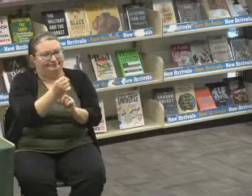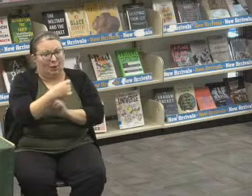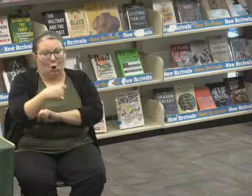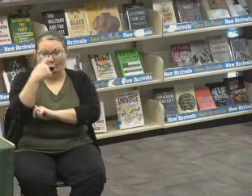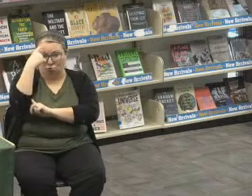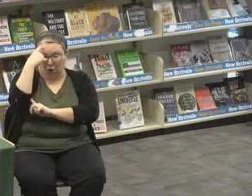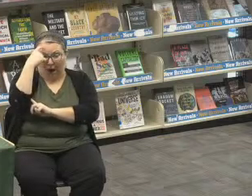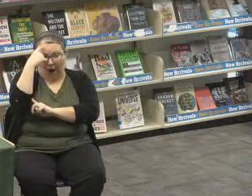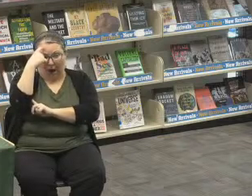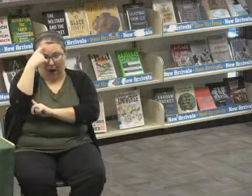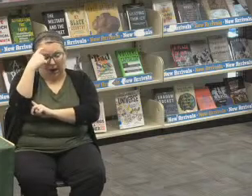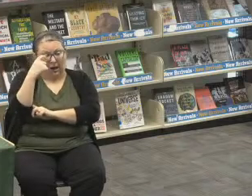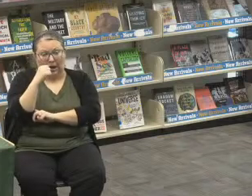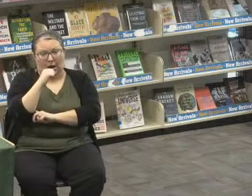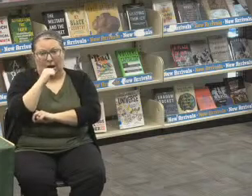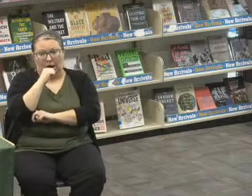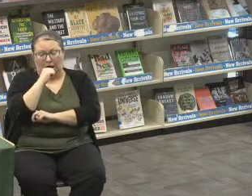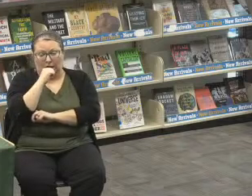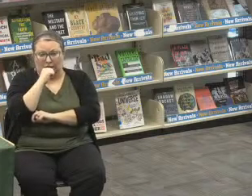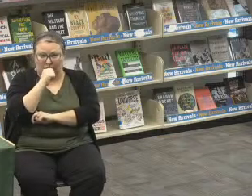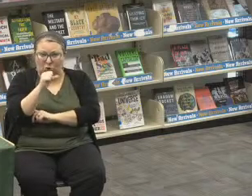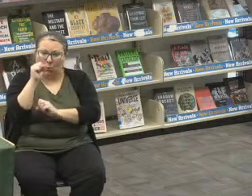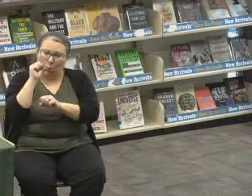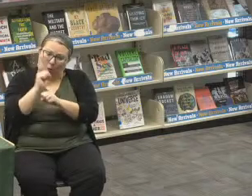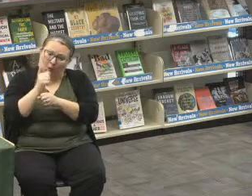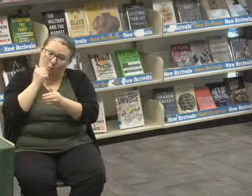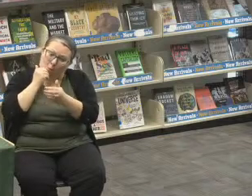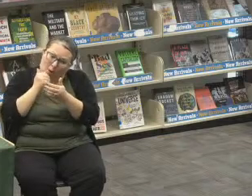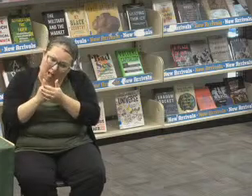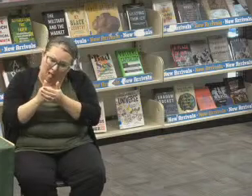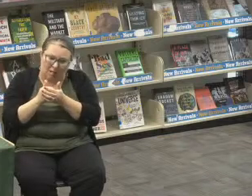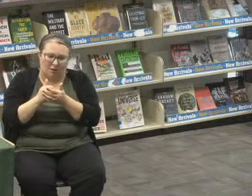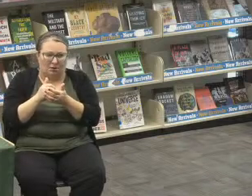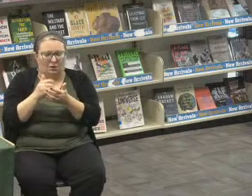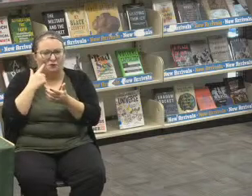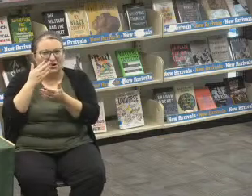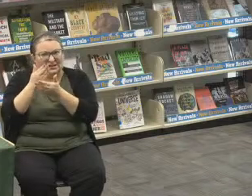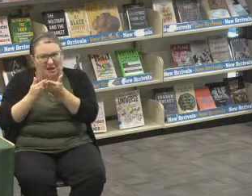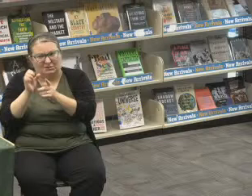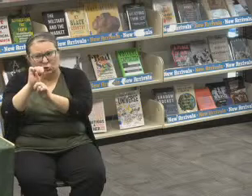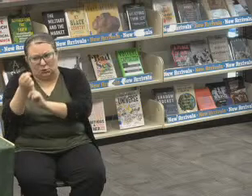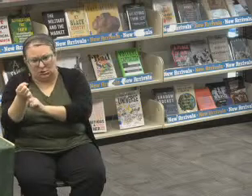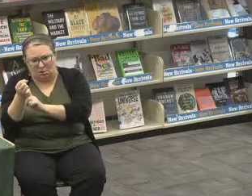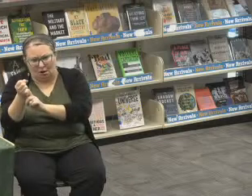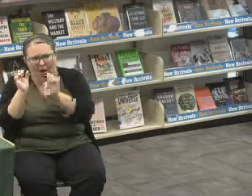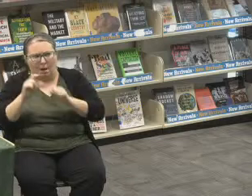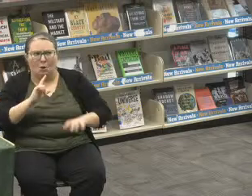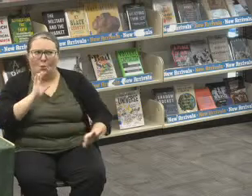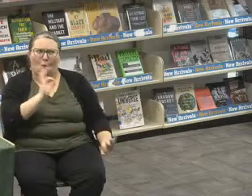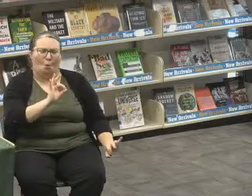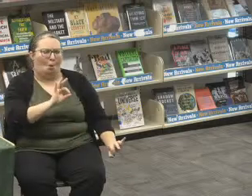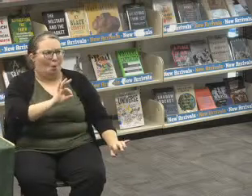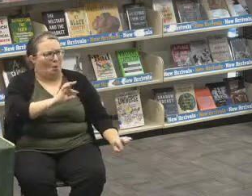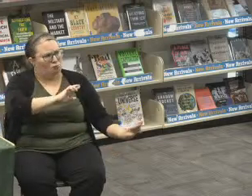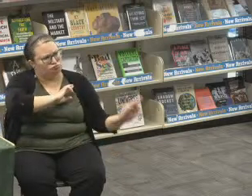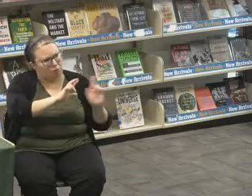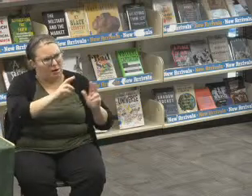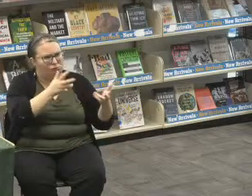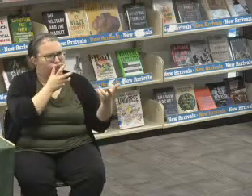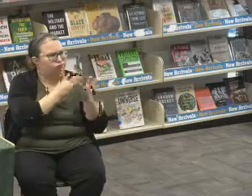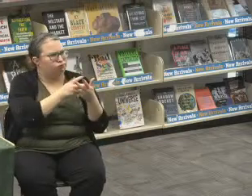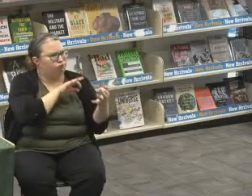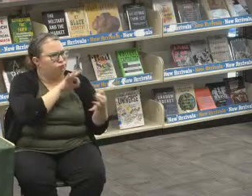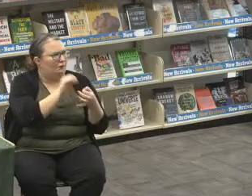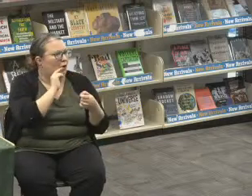that doesn't really work as well or is not well equipped for certain things could be incredibly well equipped for other